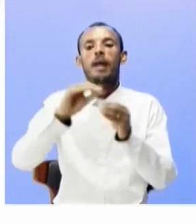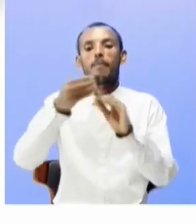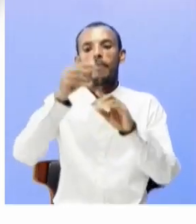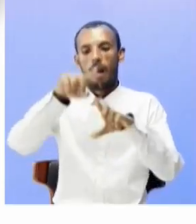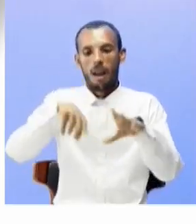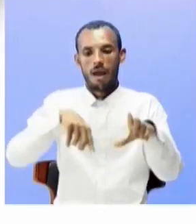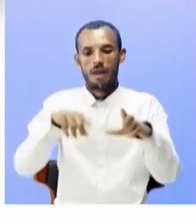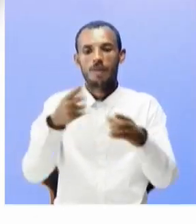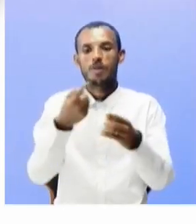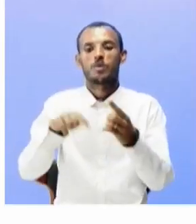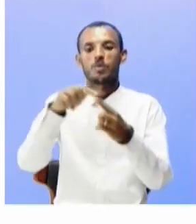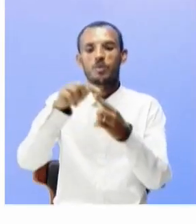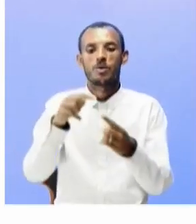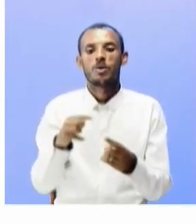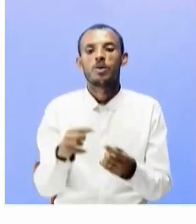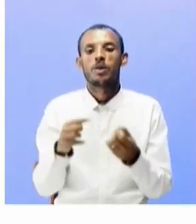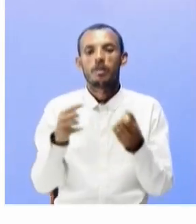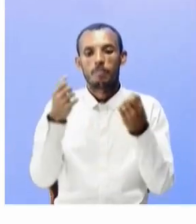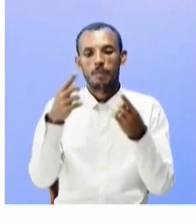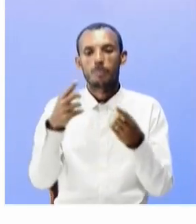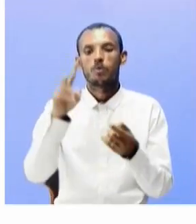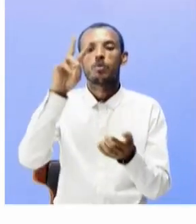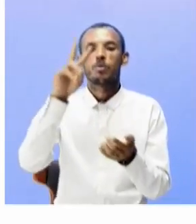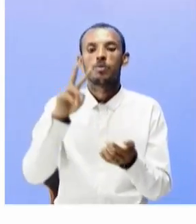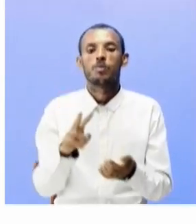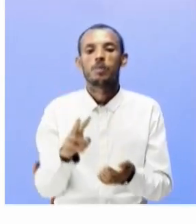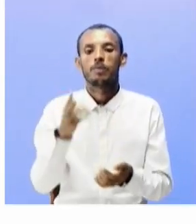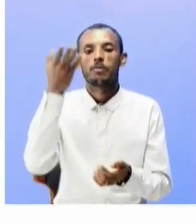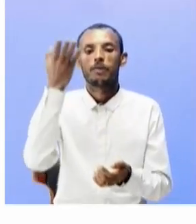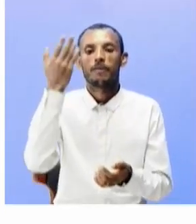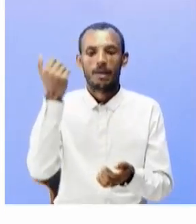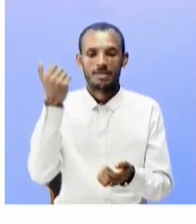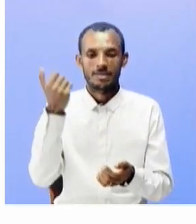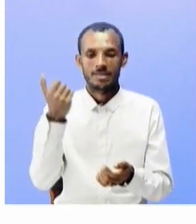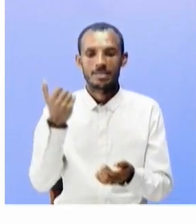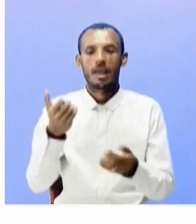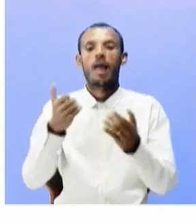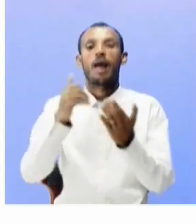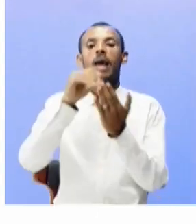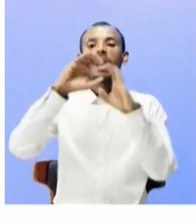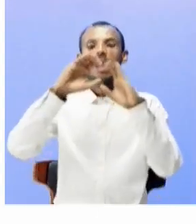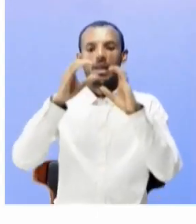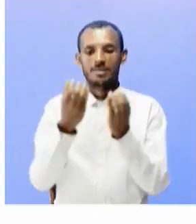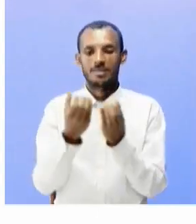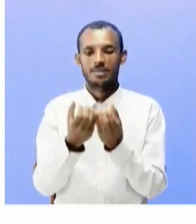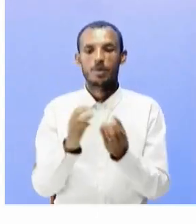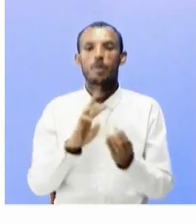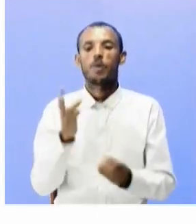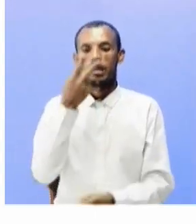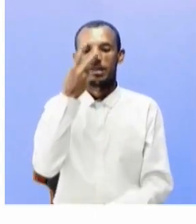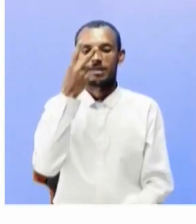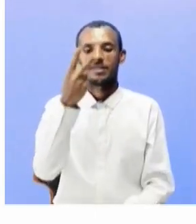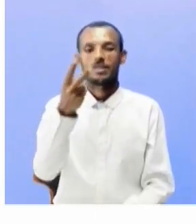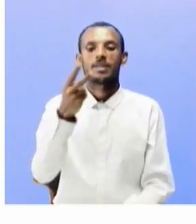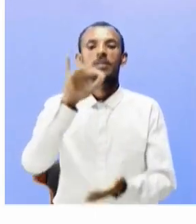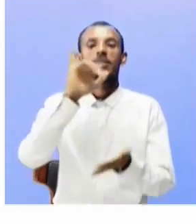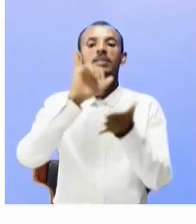To remind you 2 points in previous lesson, we have seen